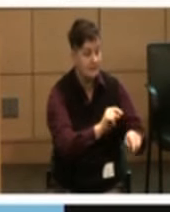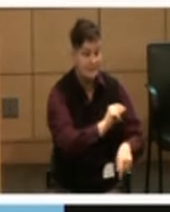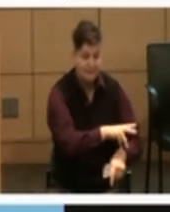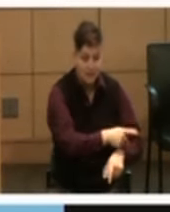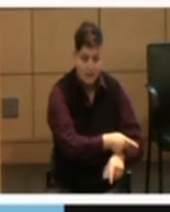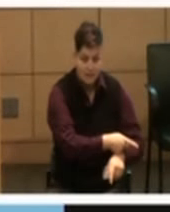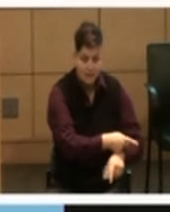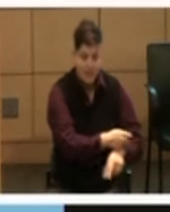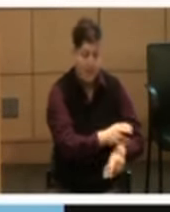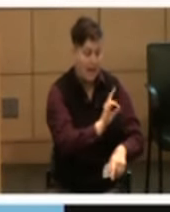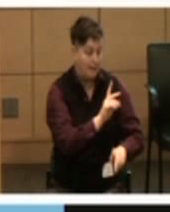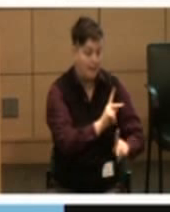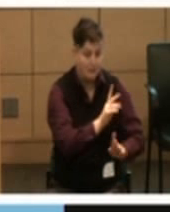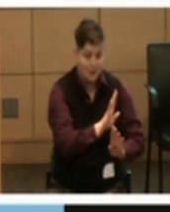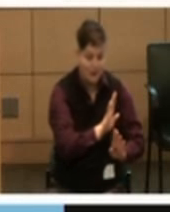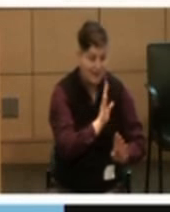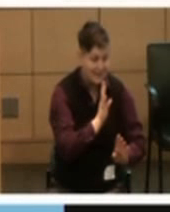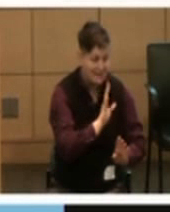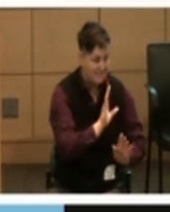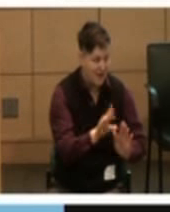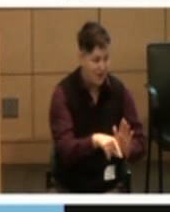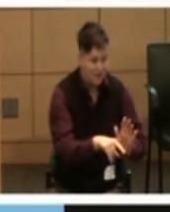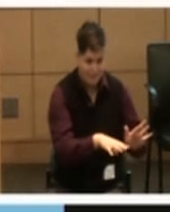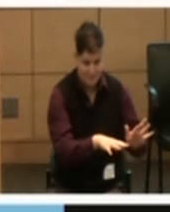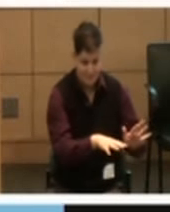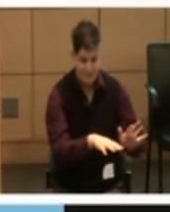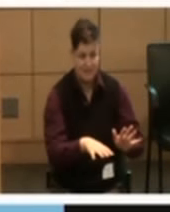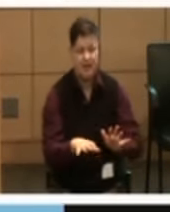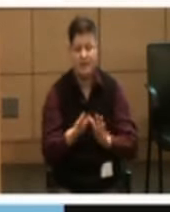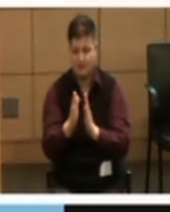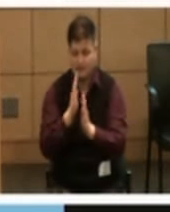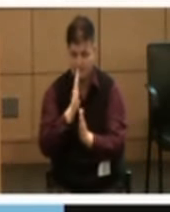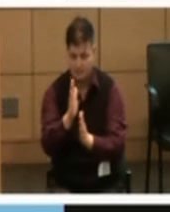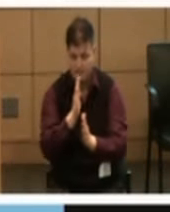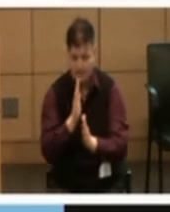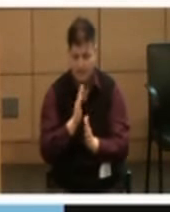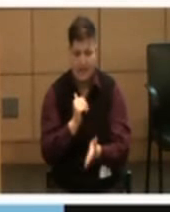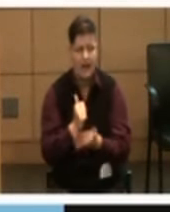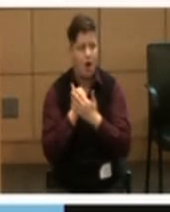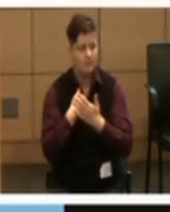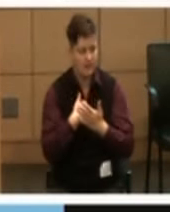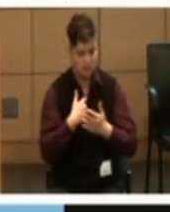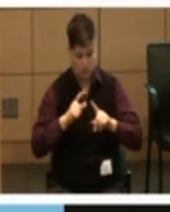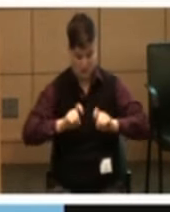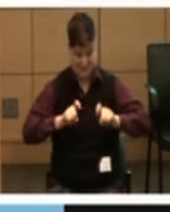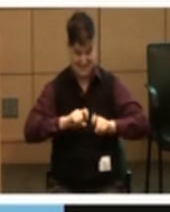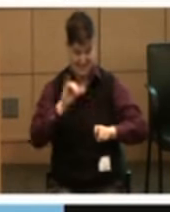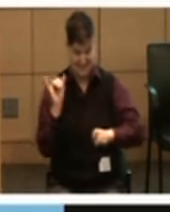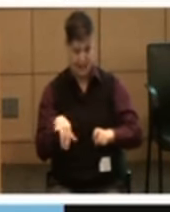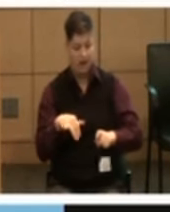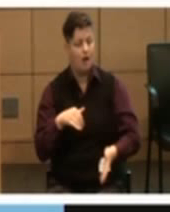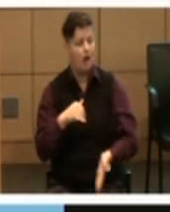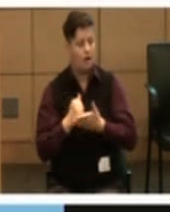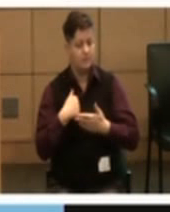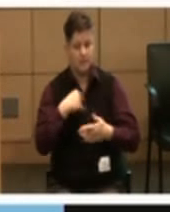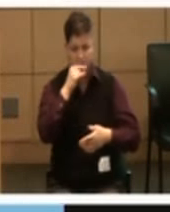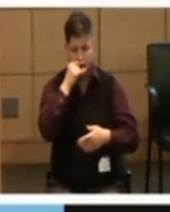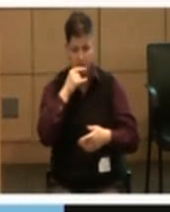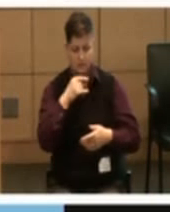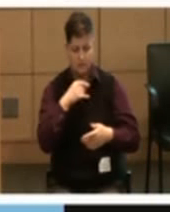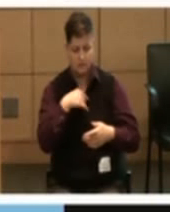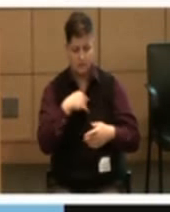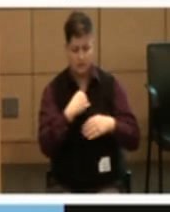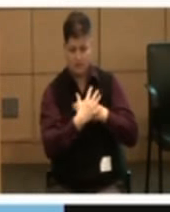talking in the background. And that's definitely helping us getting to understand how children are performing in